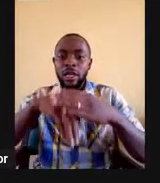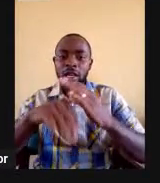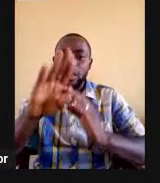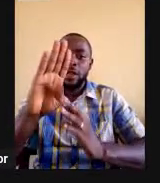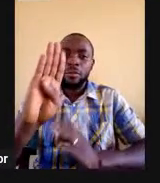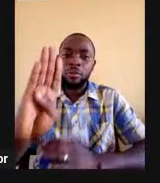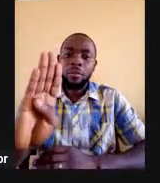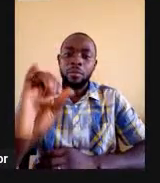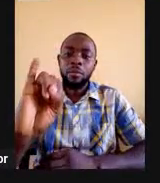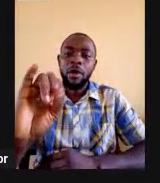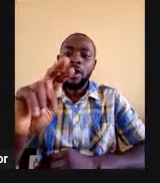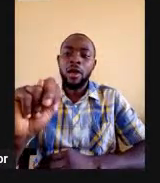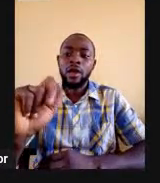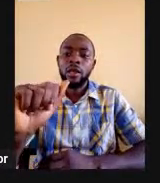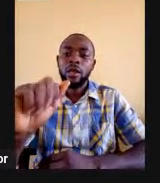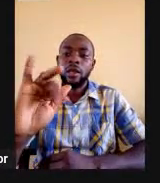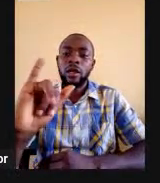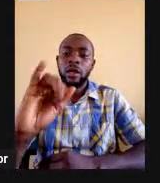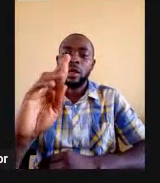can also try to